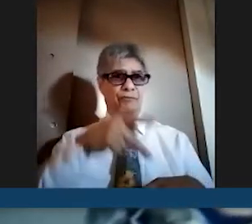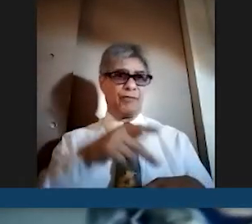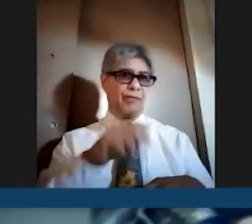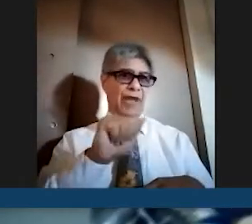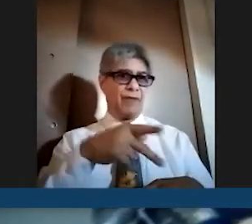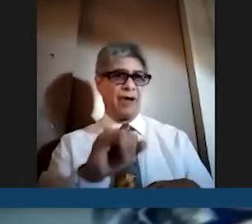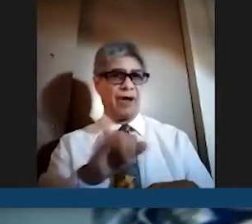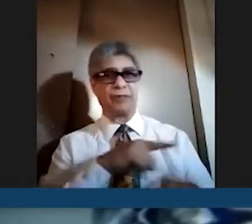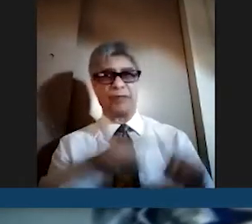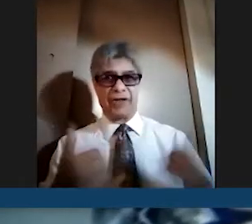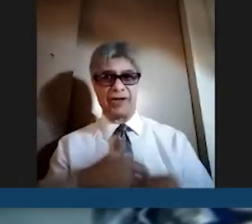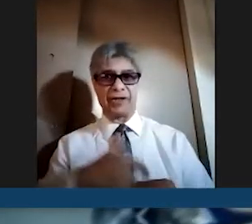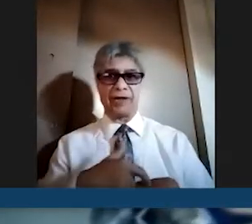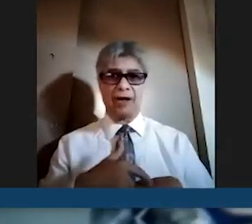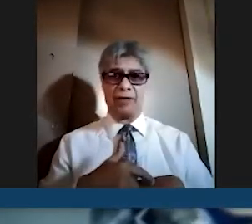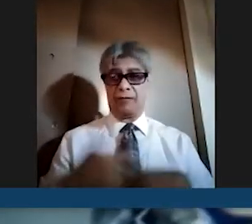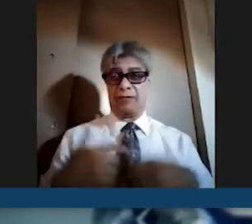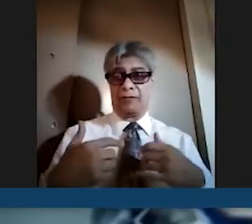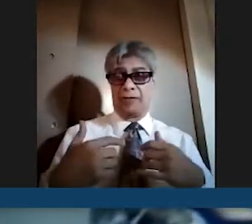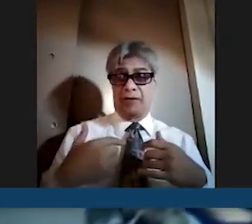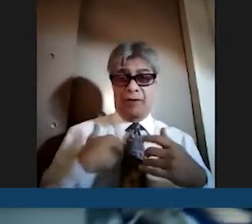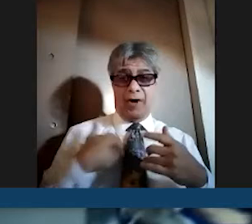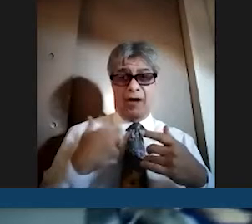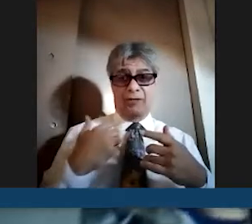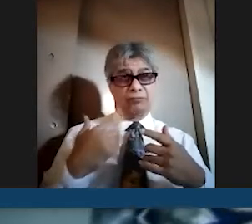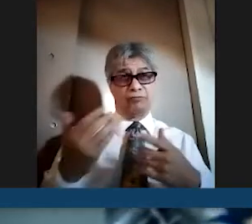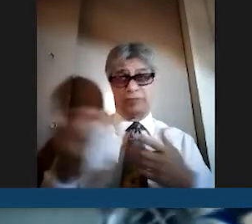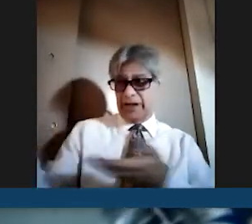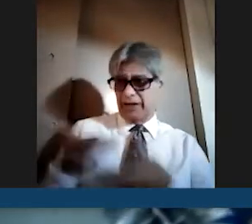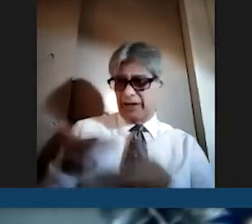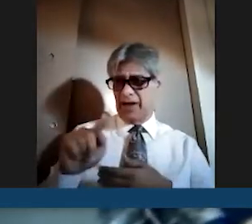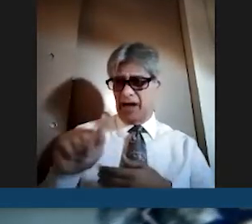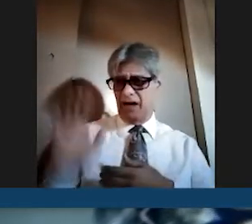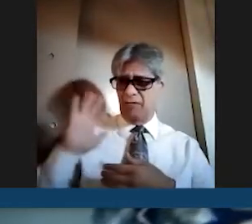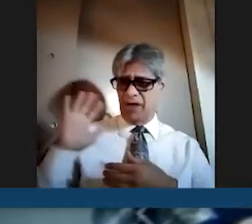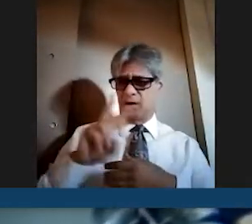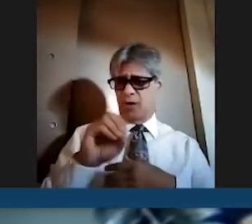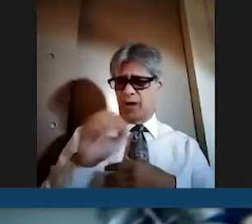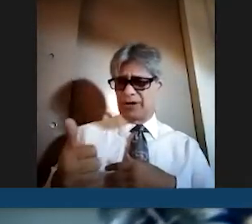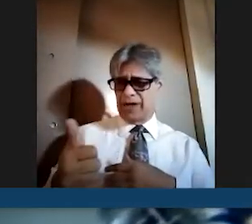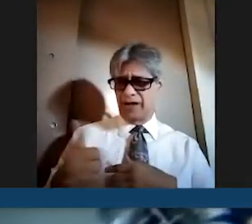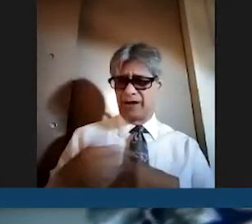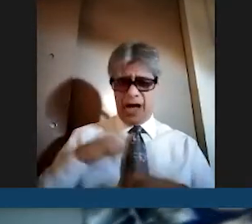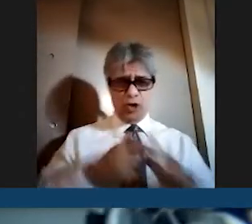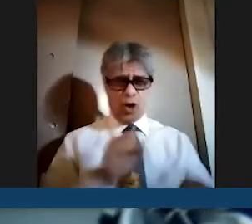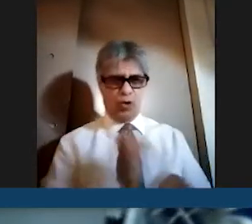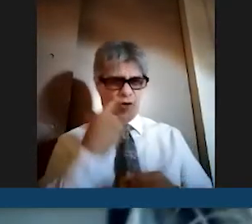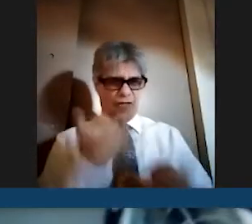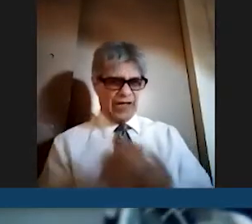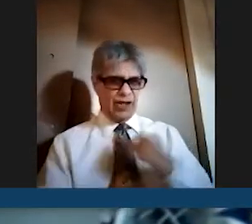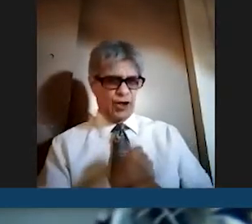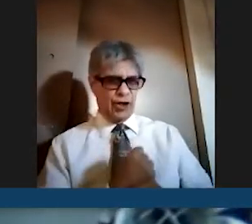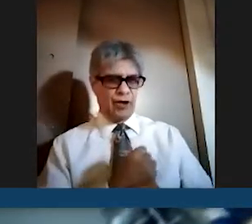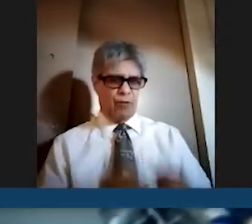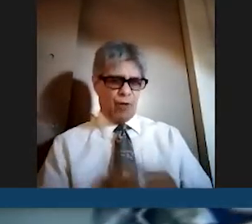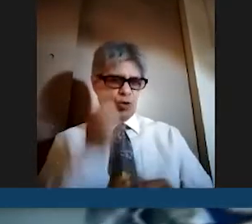2010. Because when I was presented the data back in 2010, or when I started the work for this year, or for this most recent census,